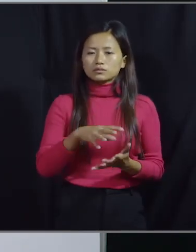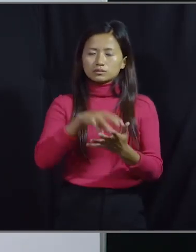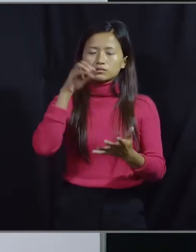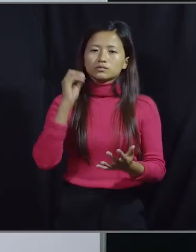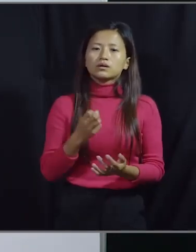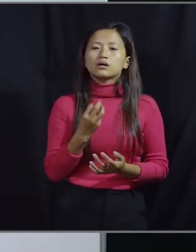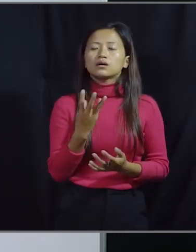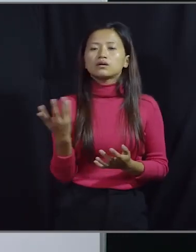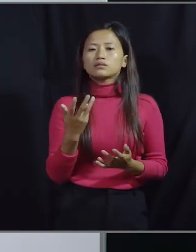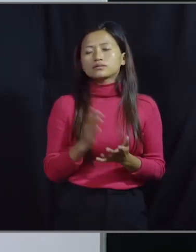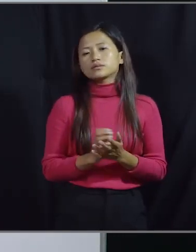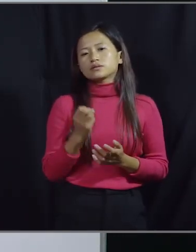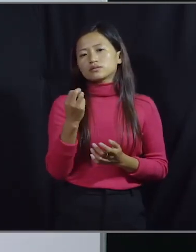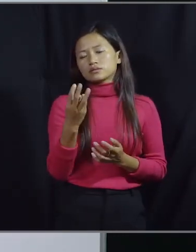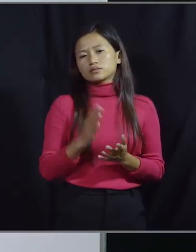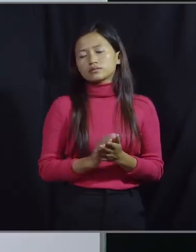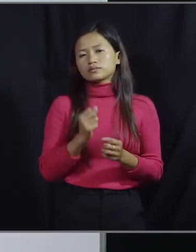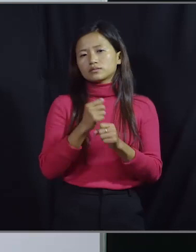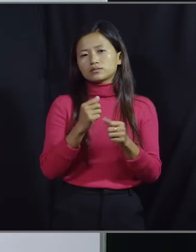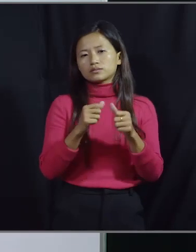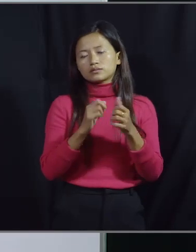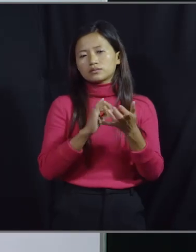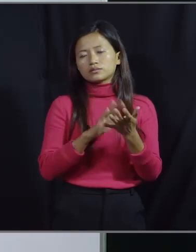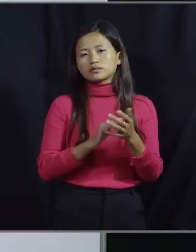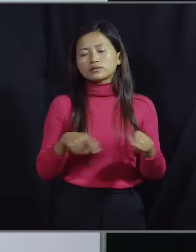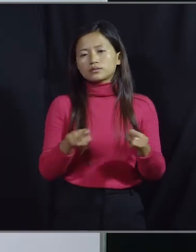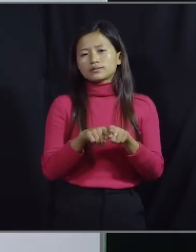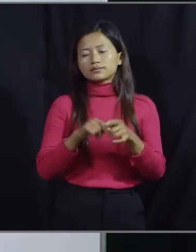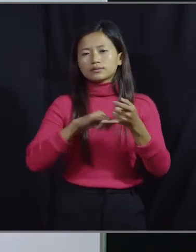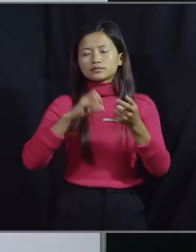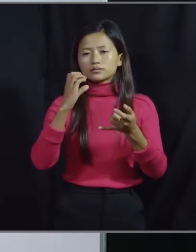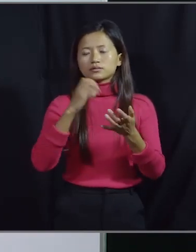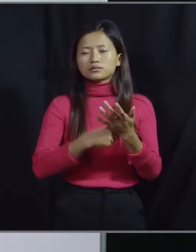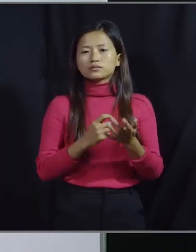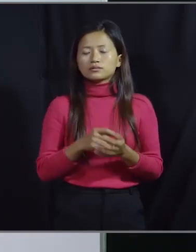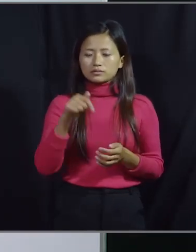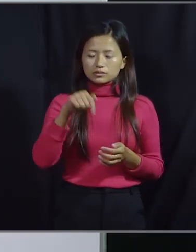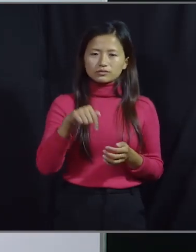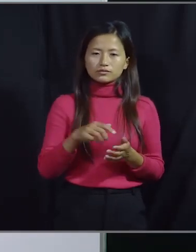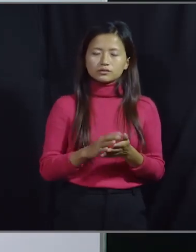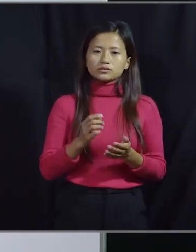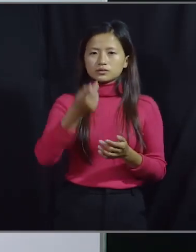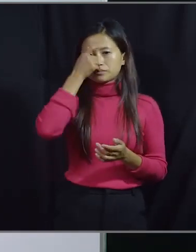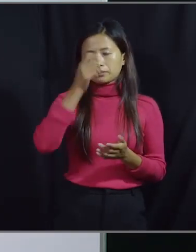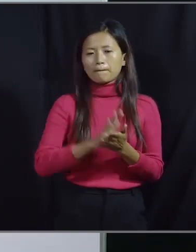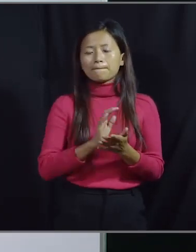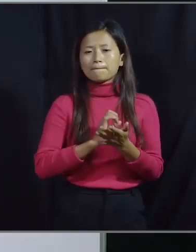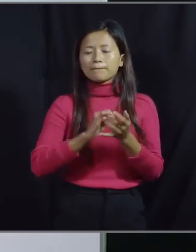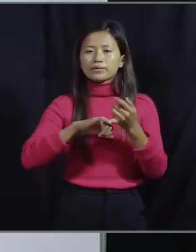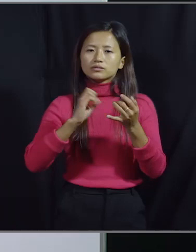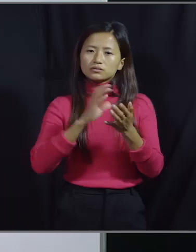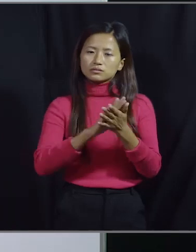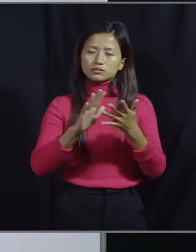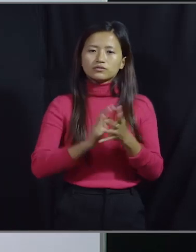how to calculate this gaining ratio and sacrificing ratio, not only for this problem but also for the coming